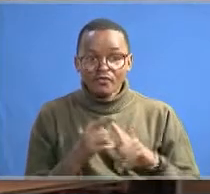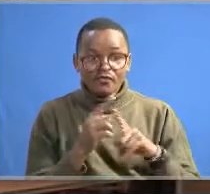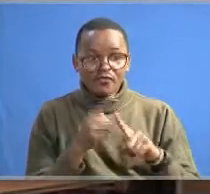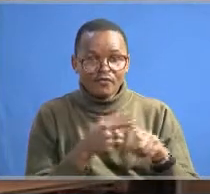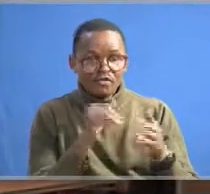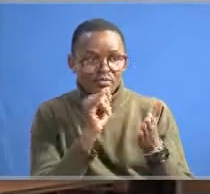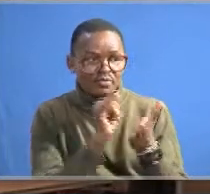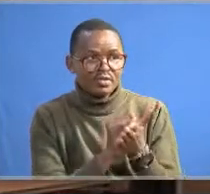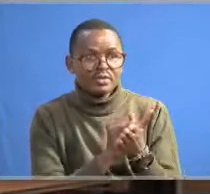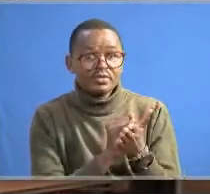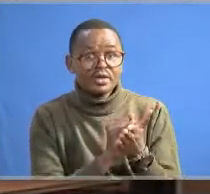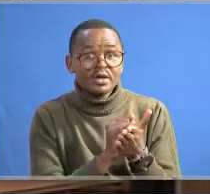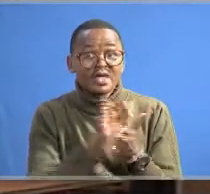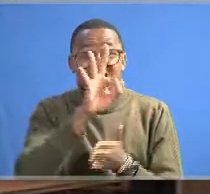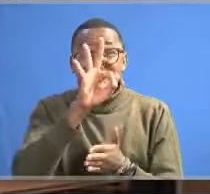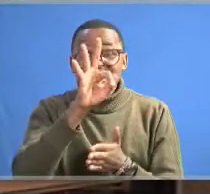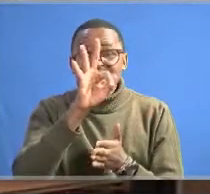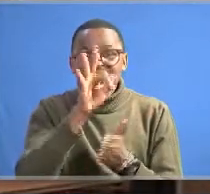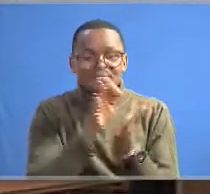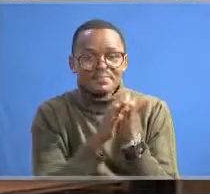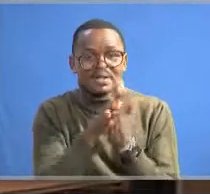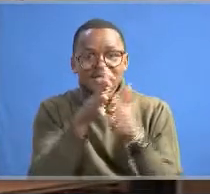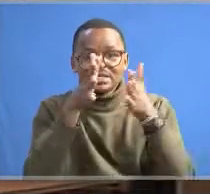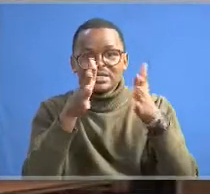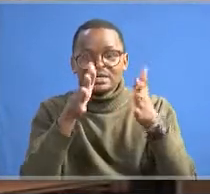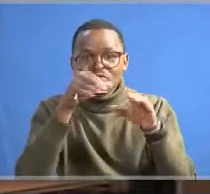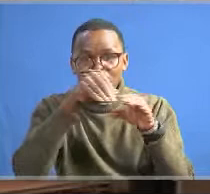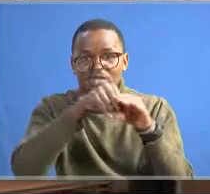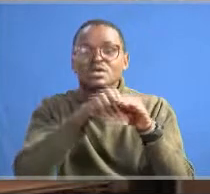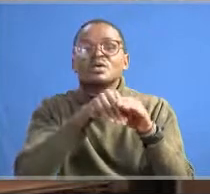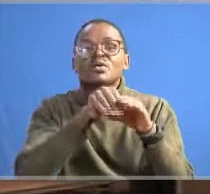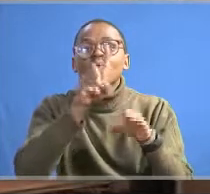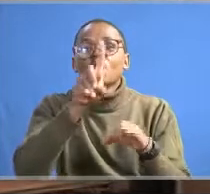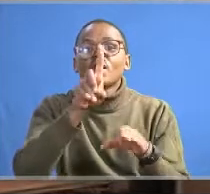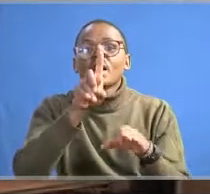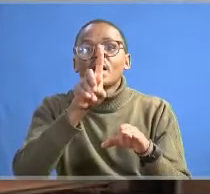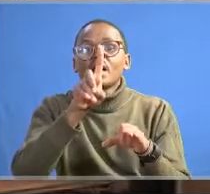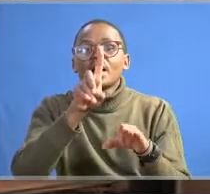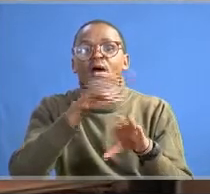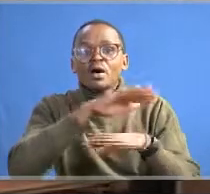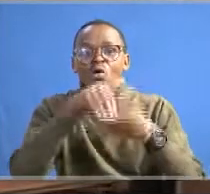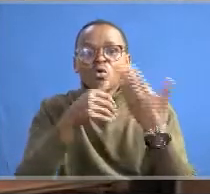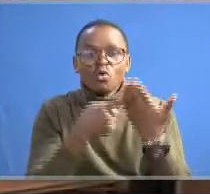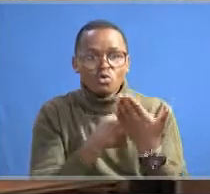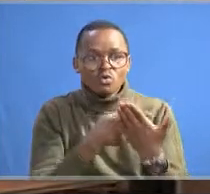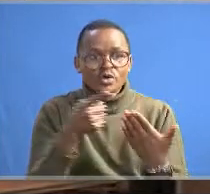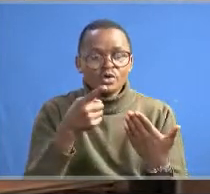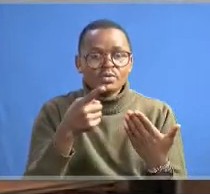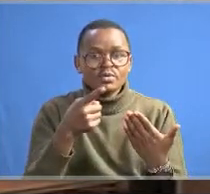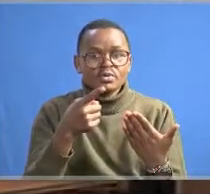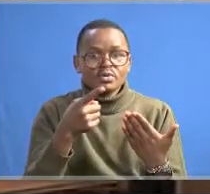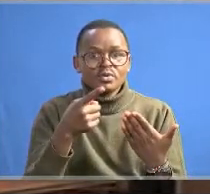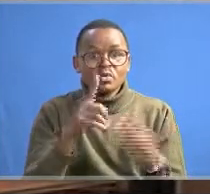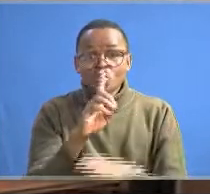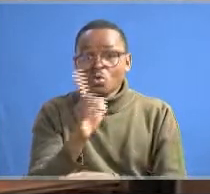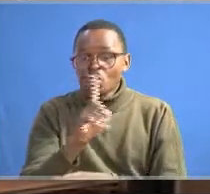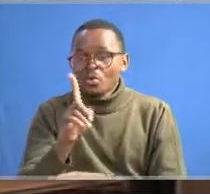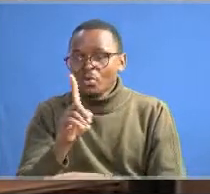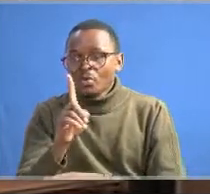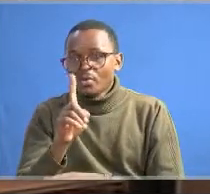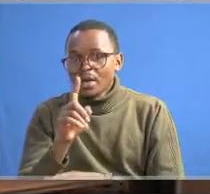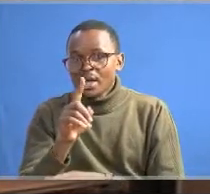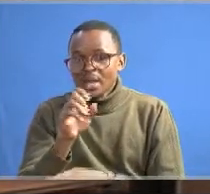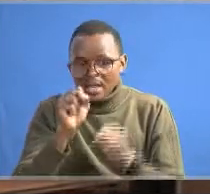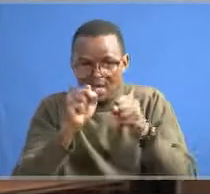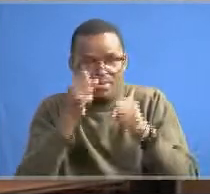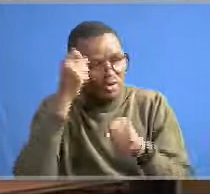they bought three printers, and also we did one whole week training program for them, whereby they were able to